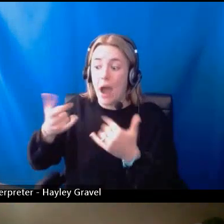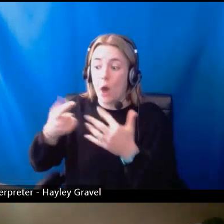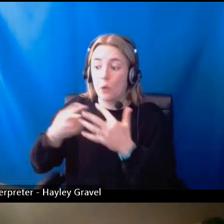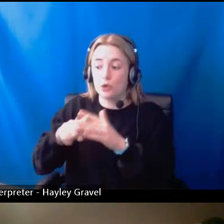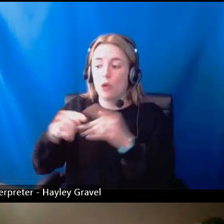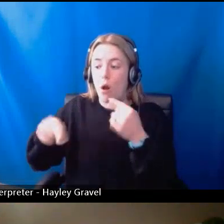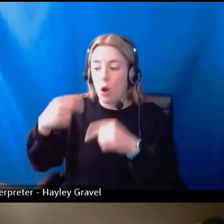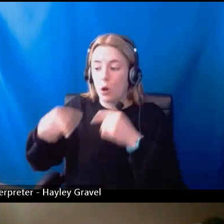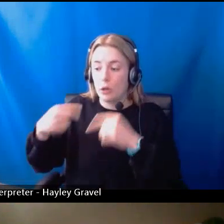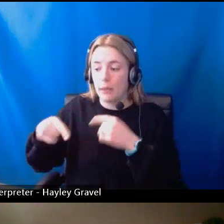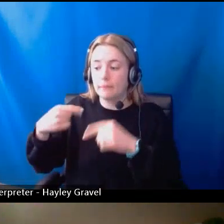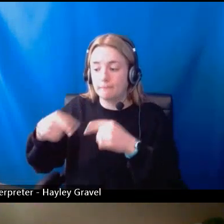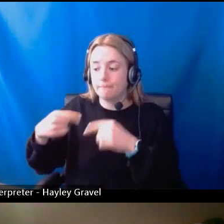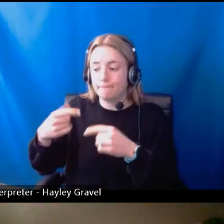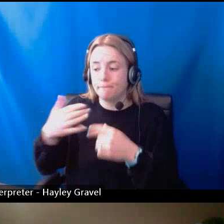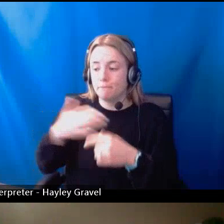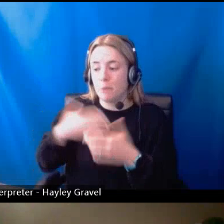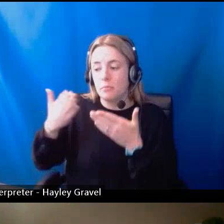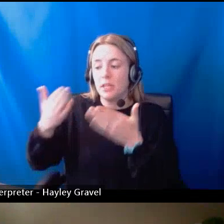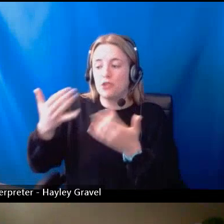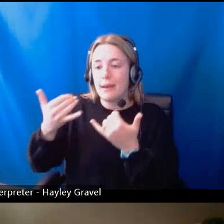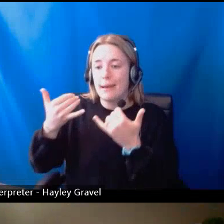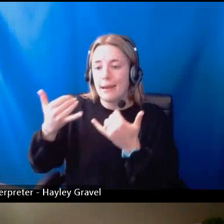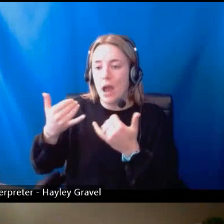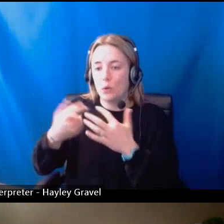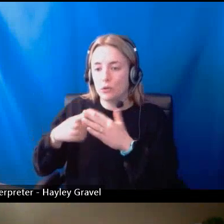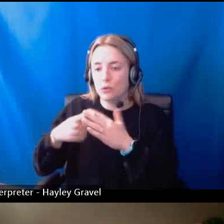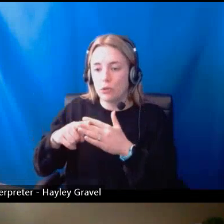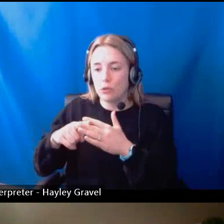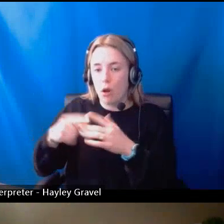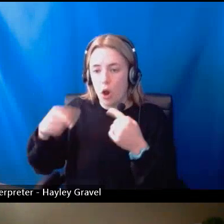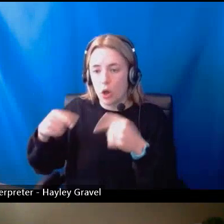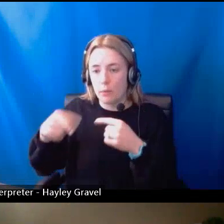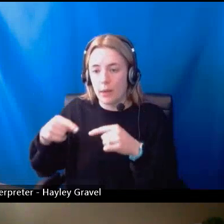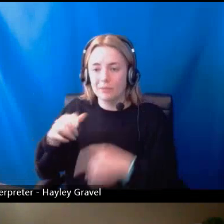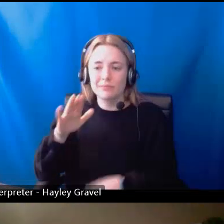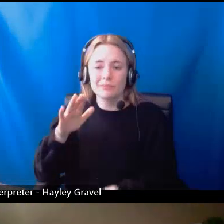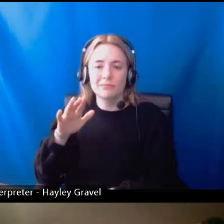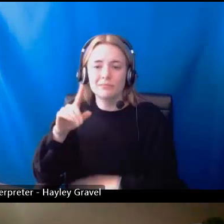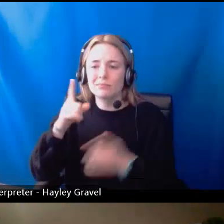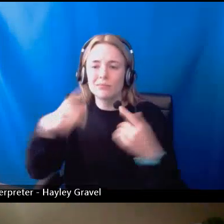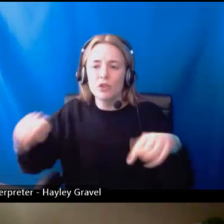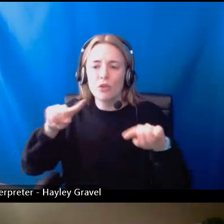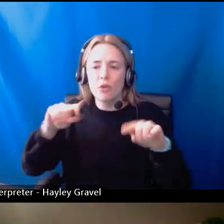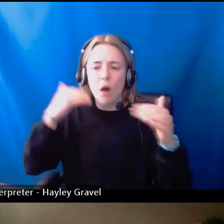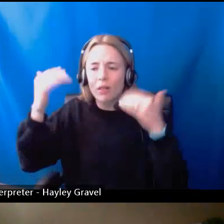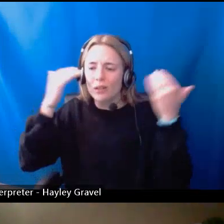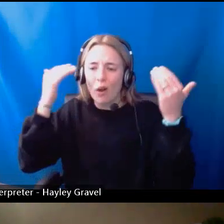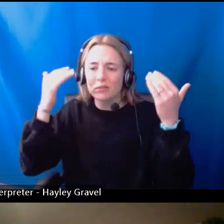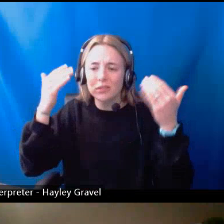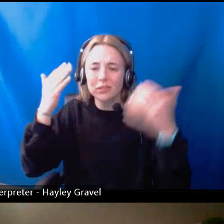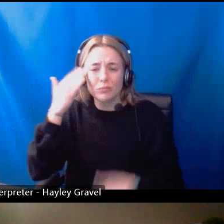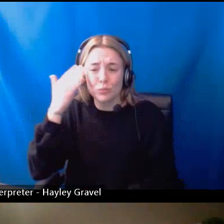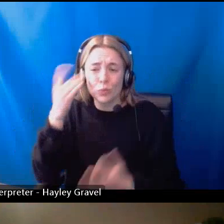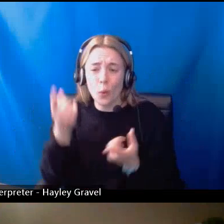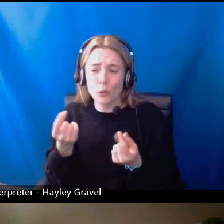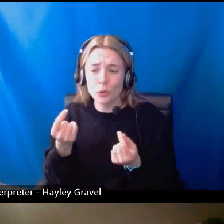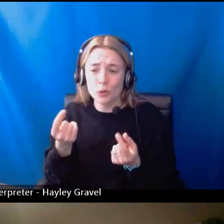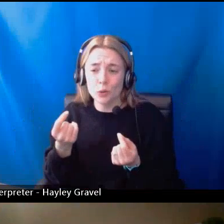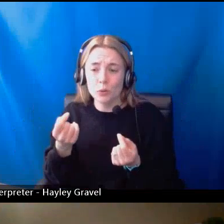what I would do. And use your time wisely. You're all adults. You all know what you need to do. Many of you